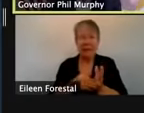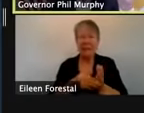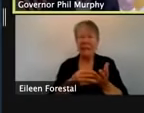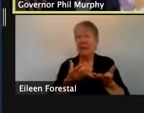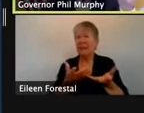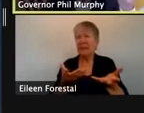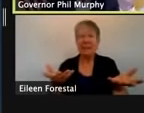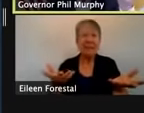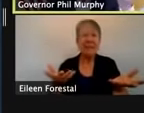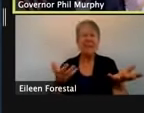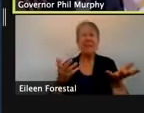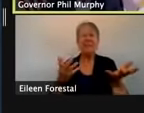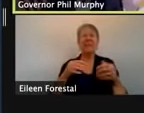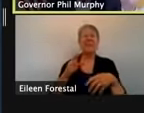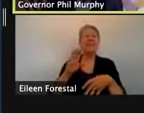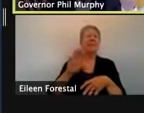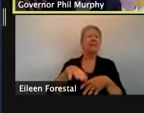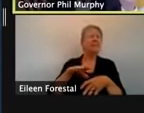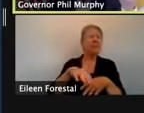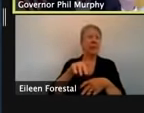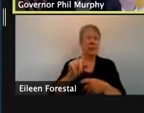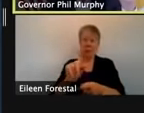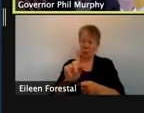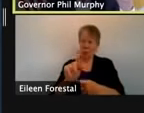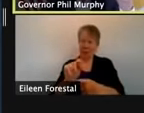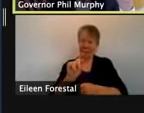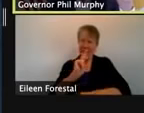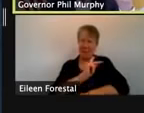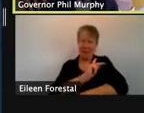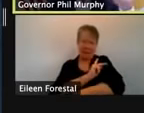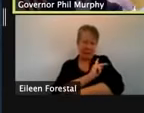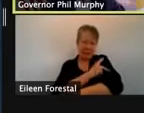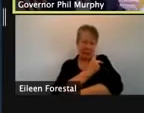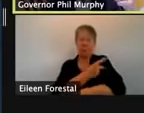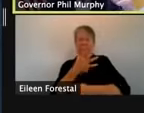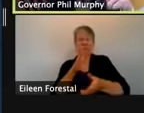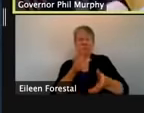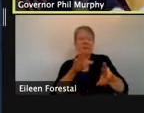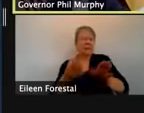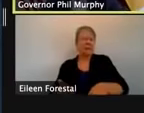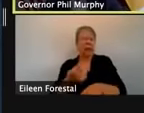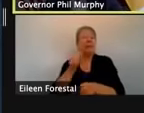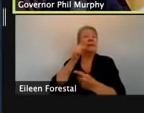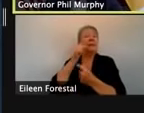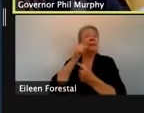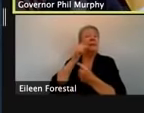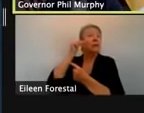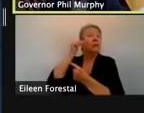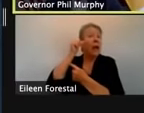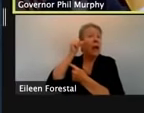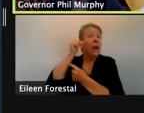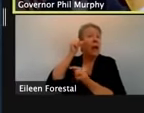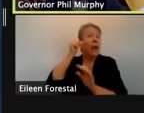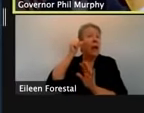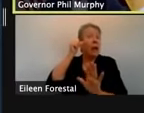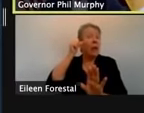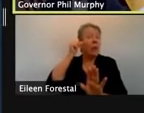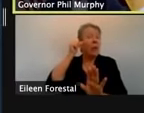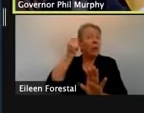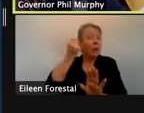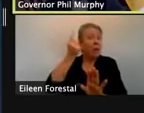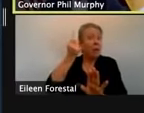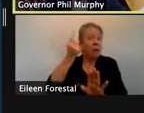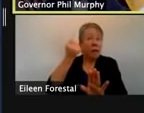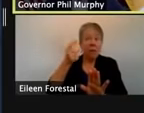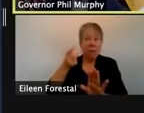20 patients passed in our hospitals yesterday. Now, they're not part of the numbers I'll turn to in a second,